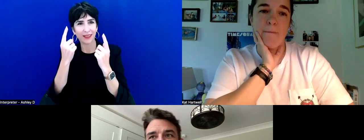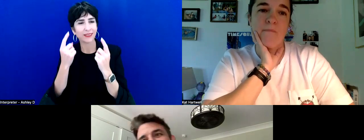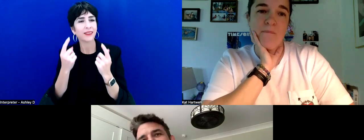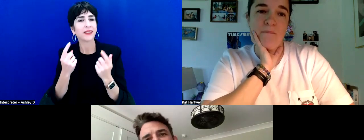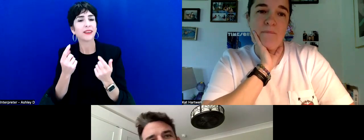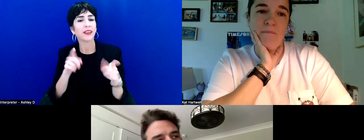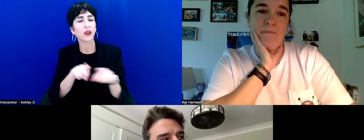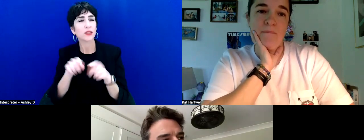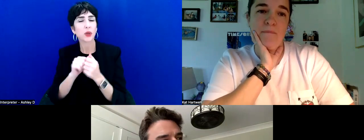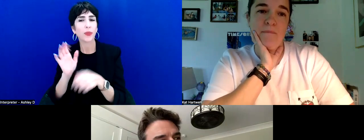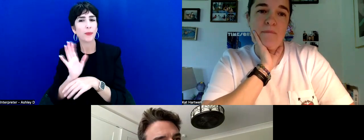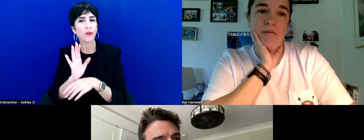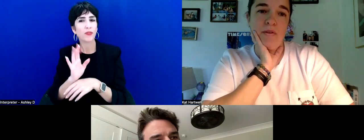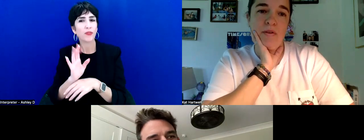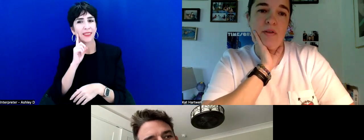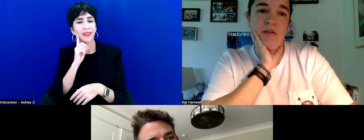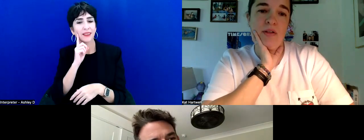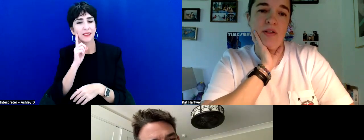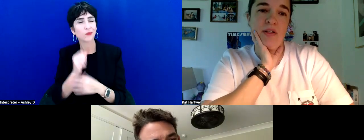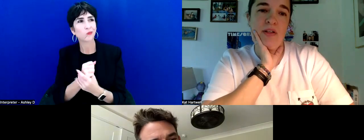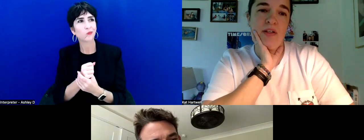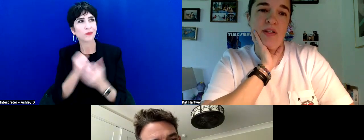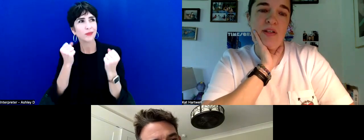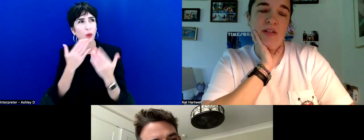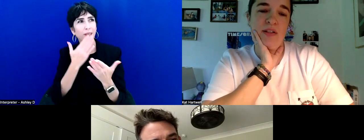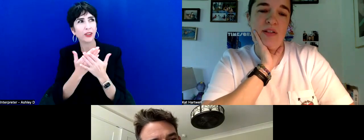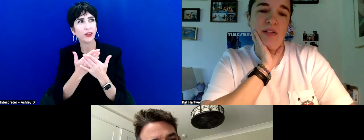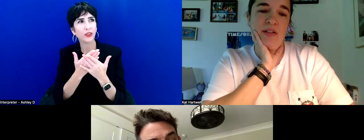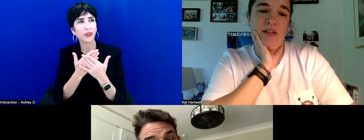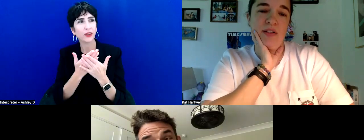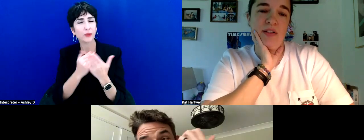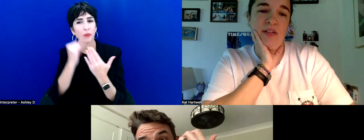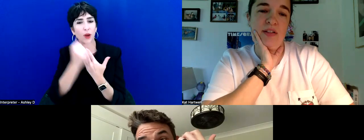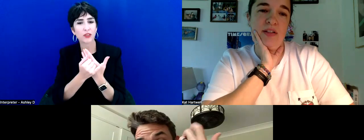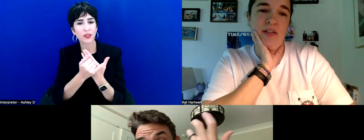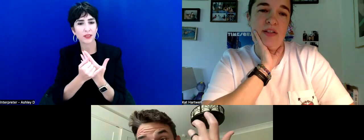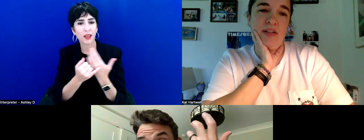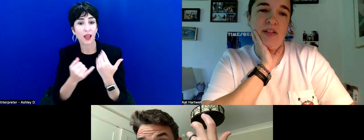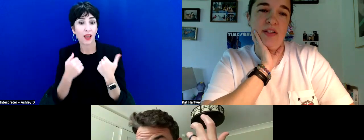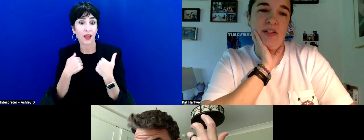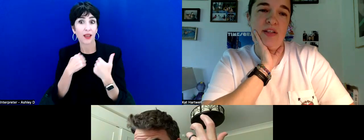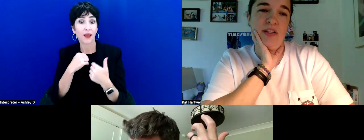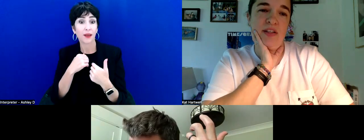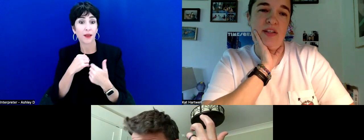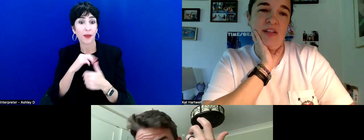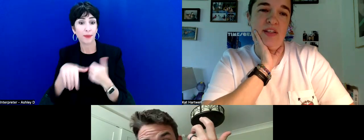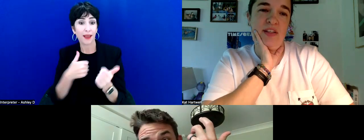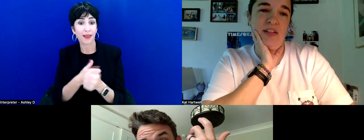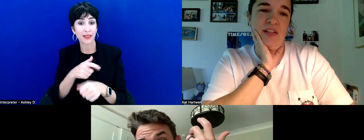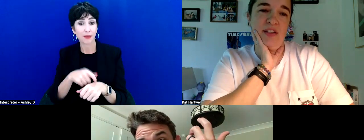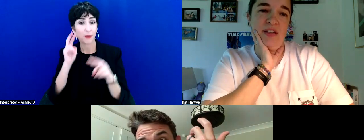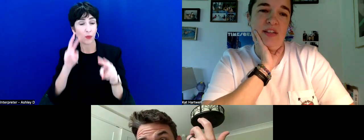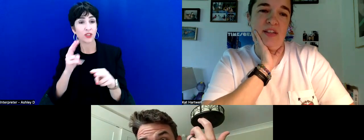And then as far as movies, I think, man, there's so many good projects that I'm behind the times. I've been watching The